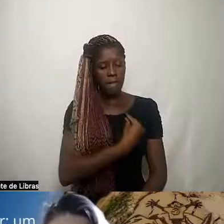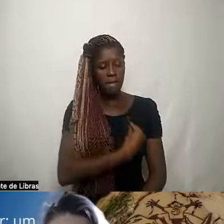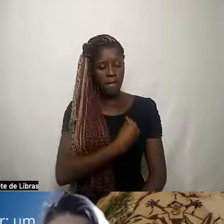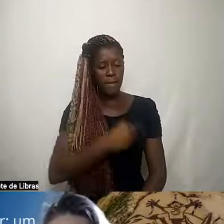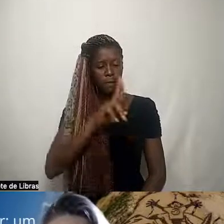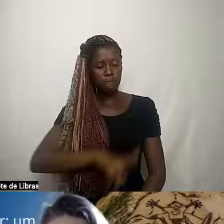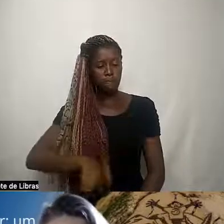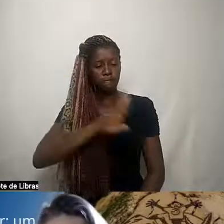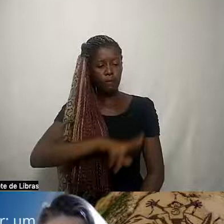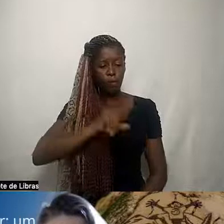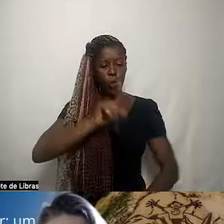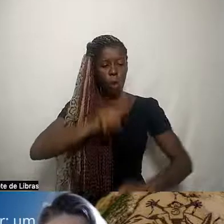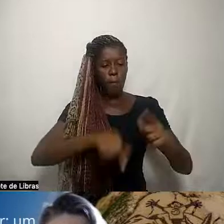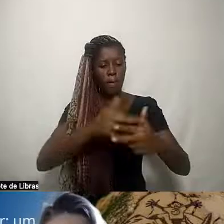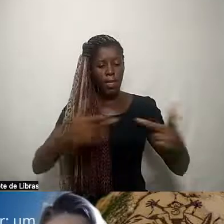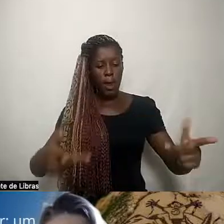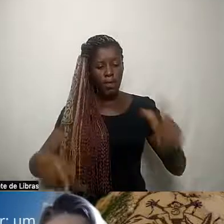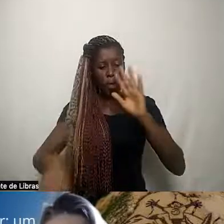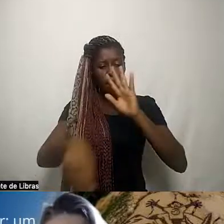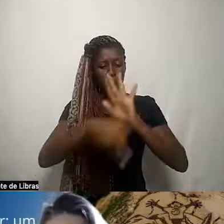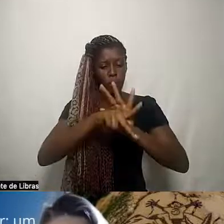its resources.